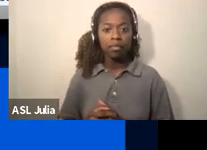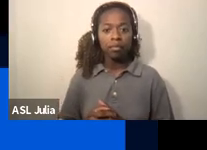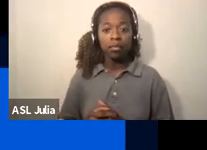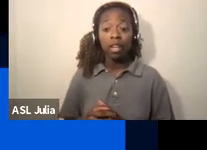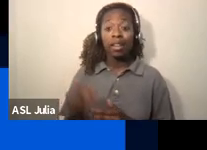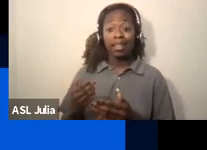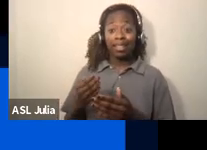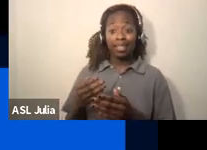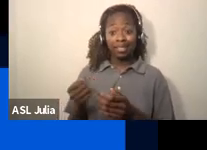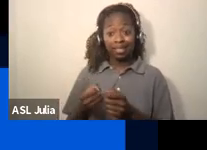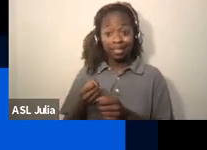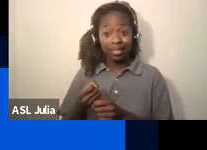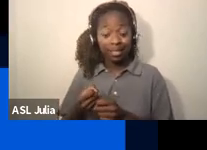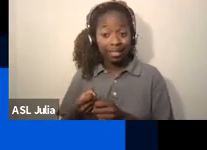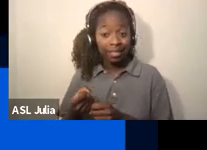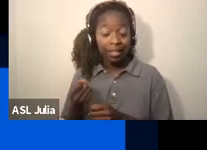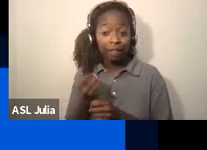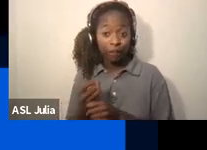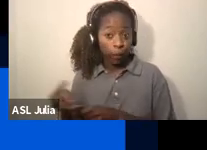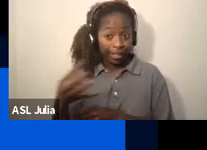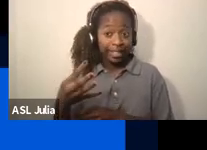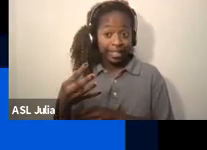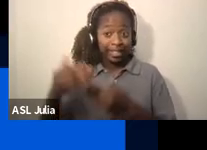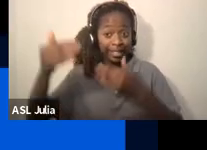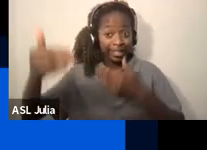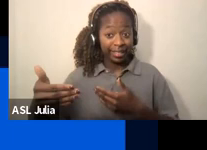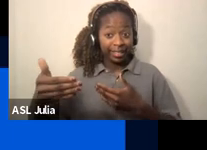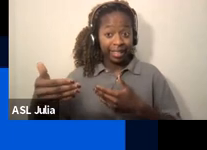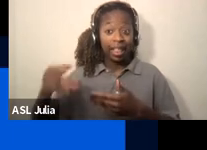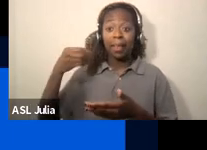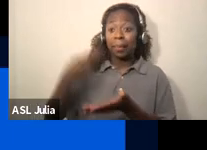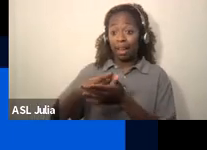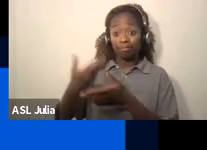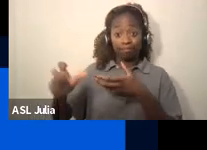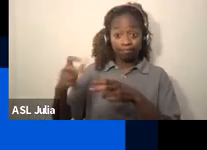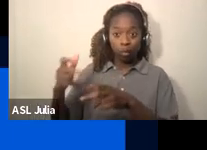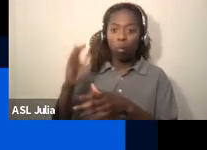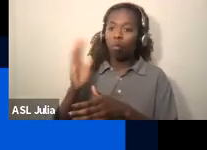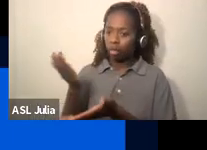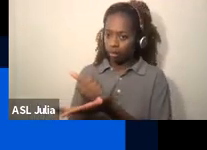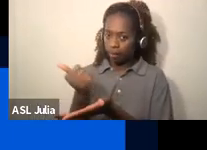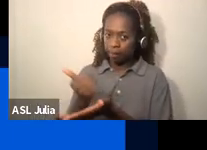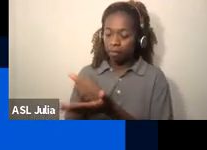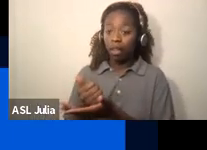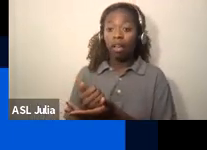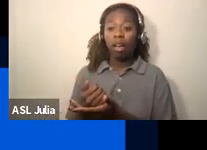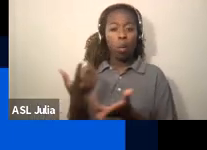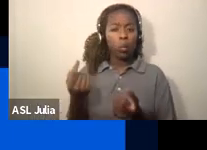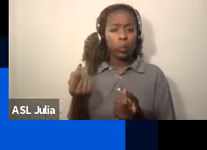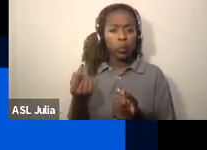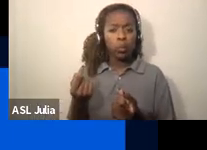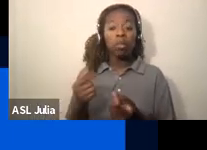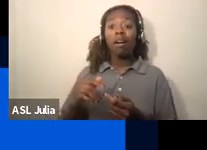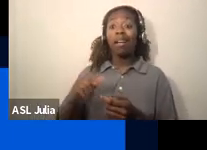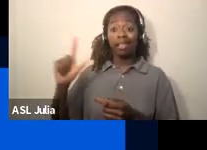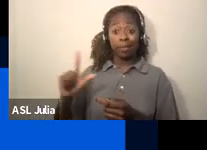years will make this possible this investment includes updated high quality library collections